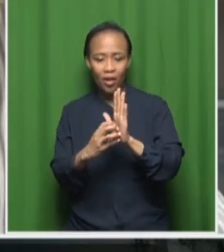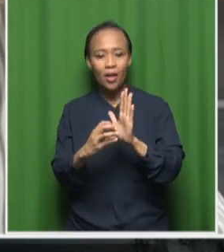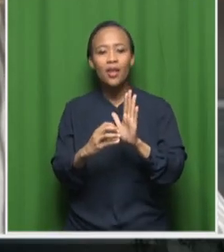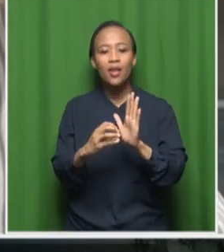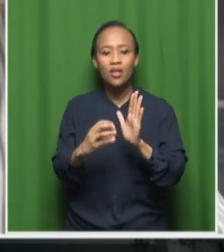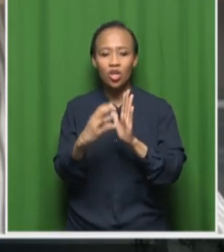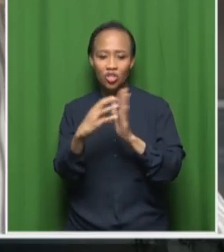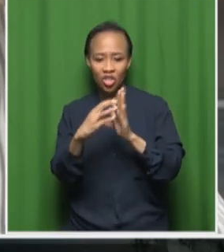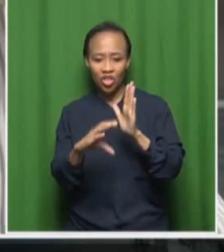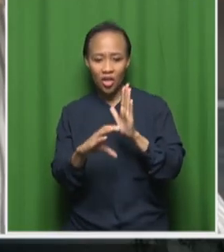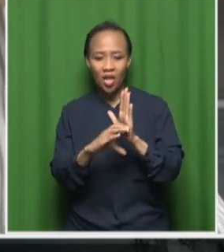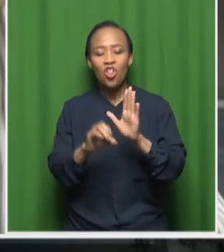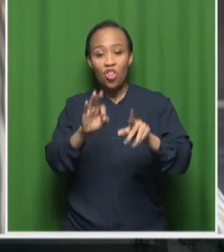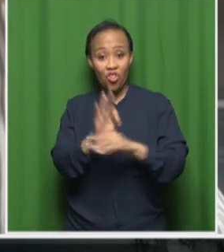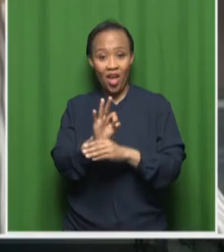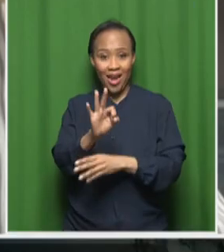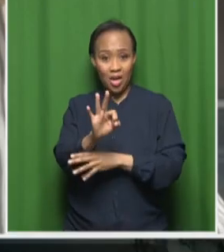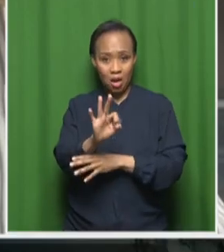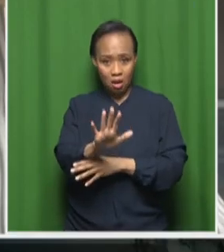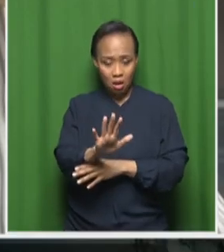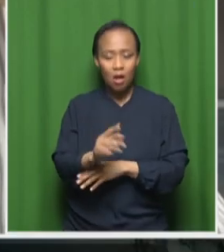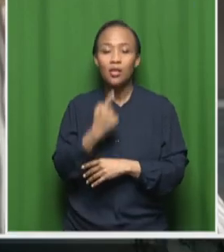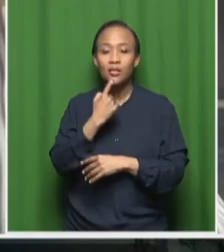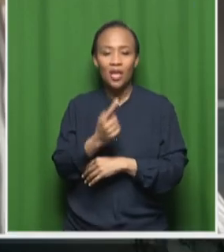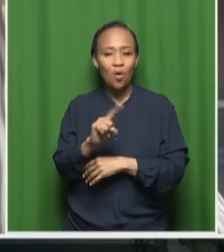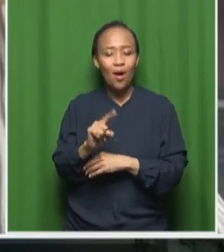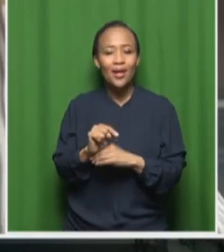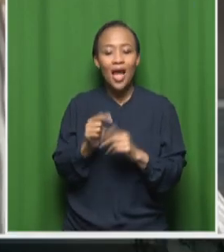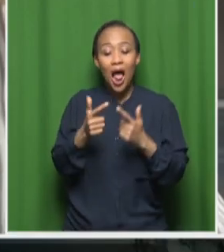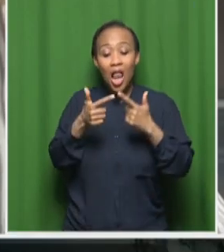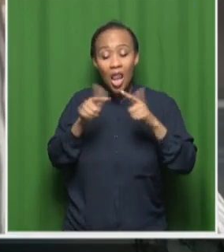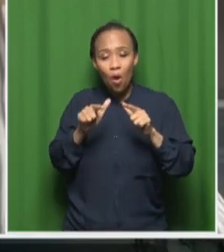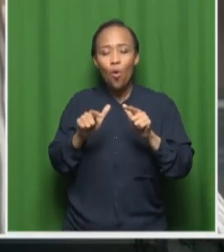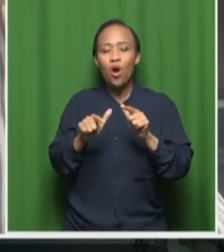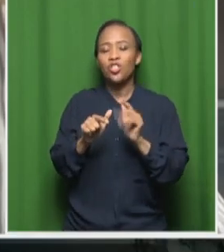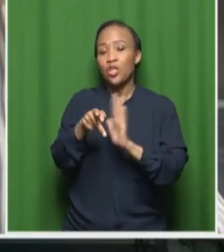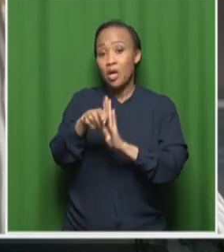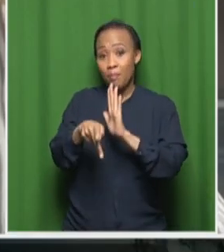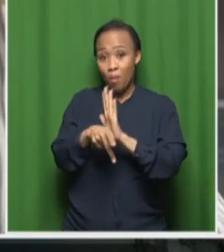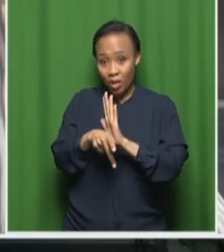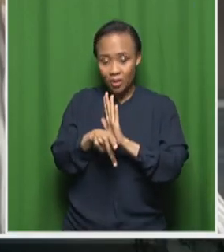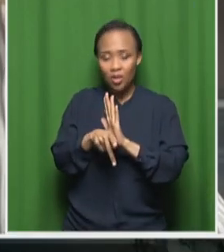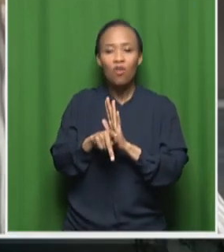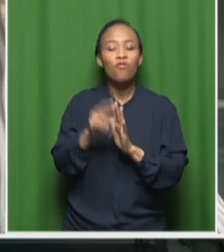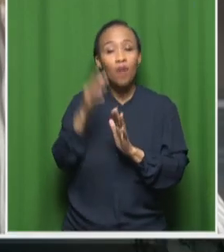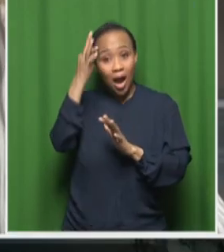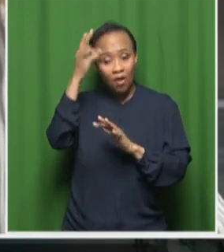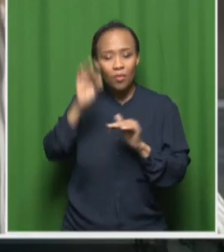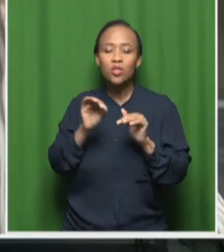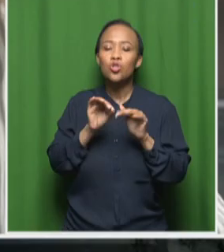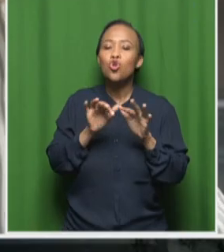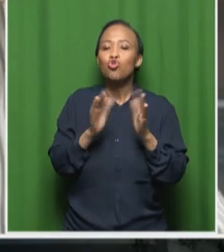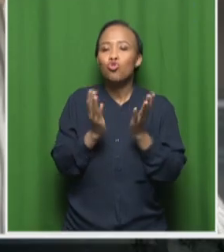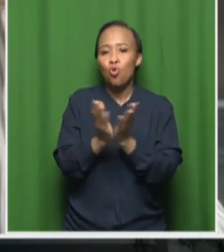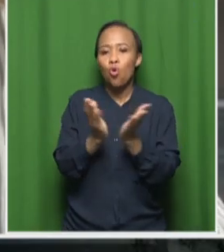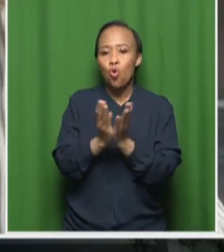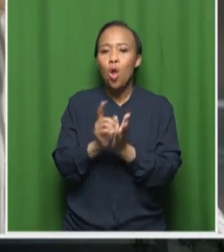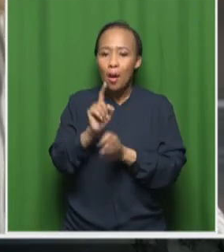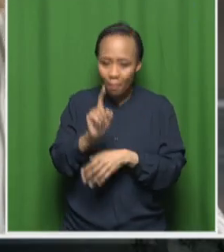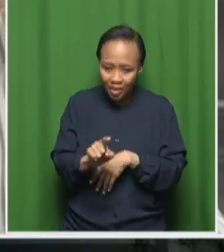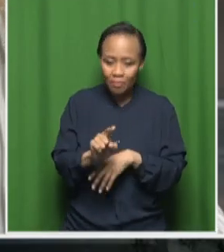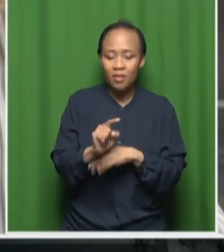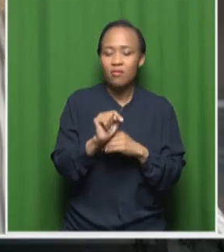to the Constitution, and provided that the language policy of a public school must be limited to one or more of the official languages of the Republic as provided